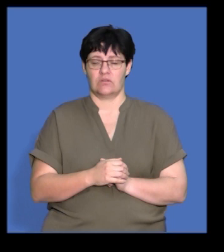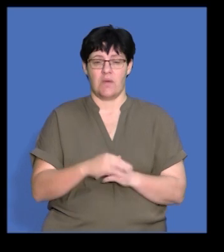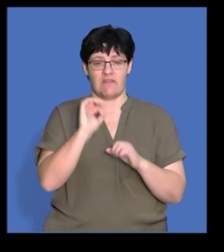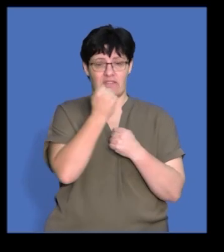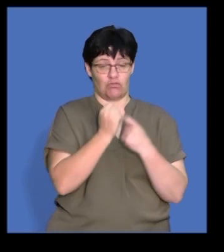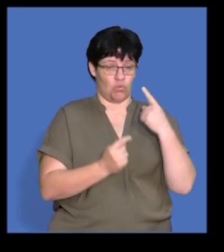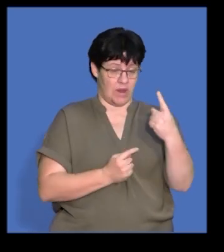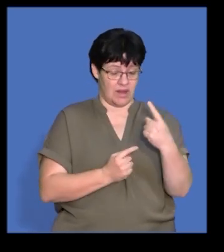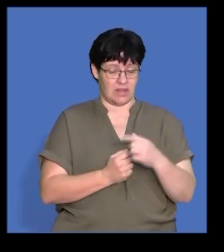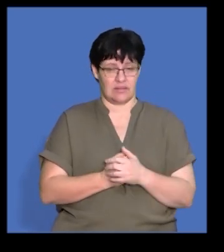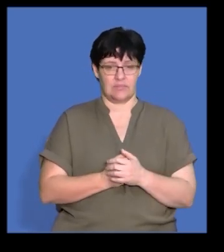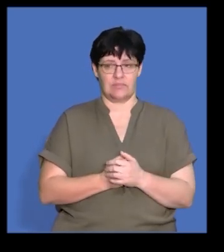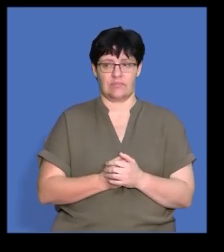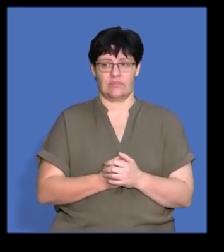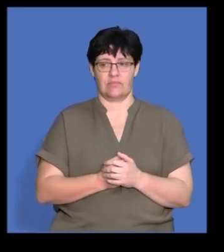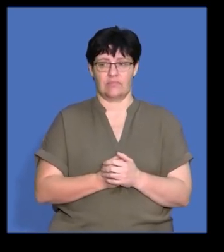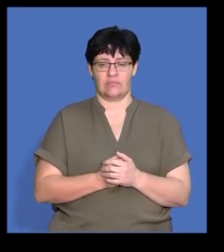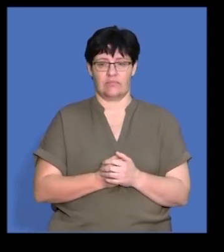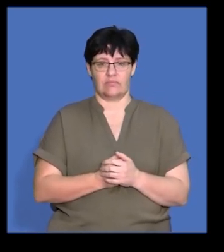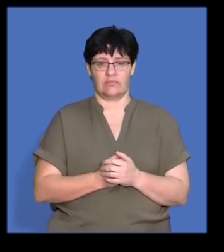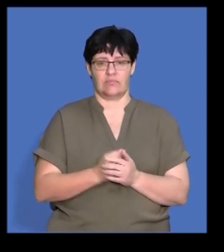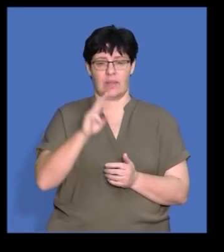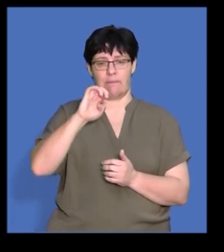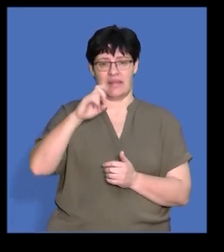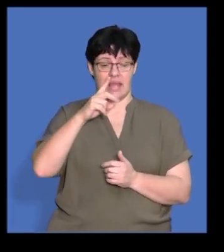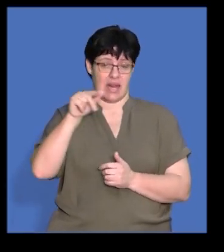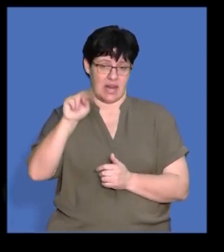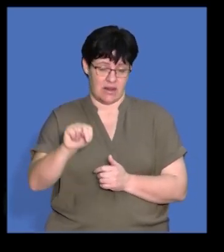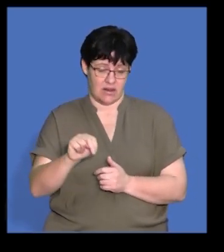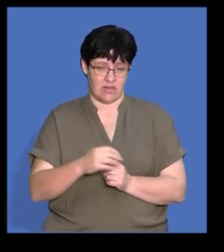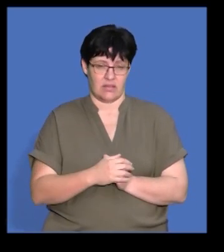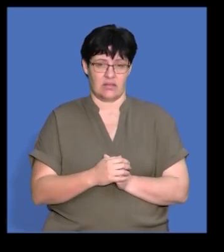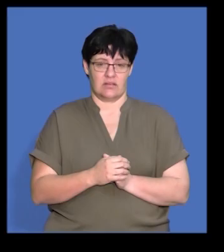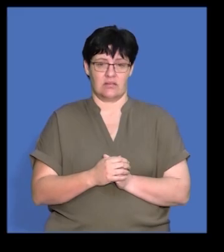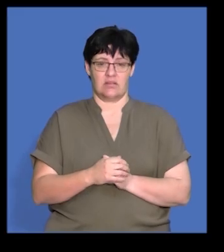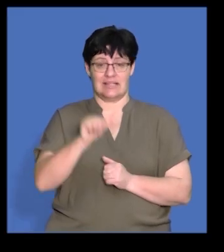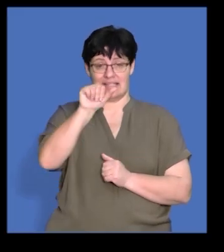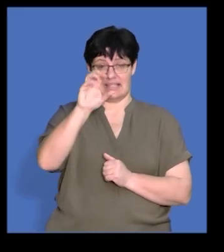factory 1. We've got our median was